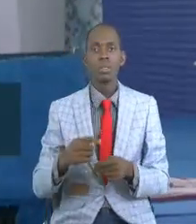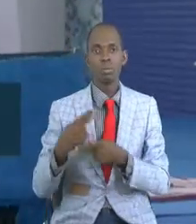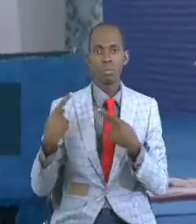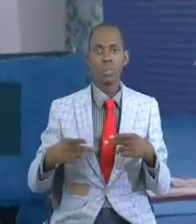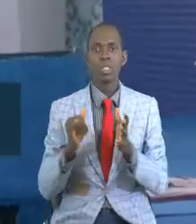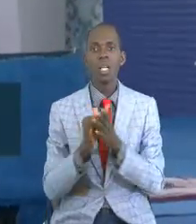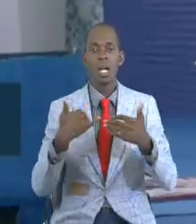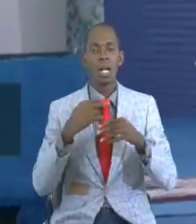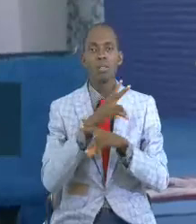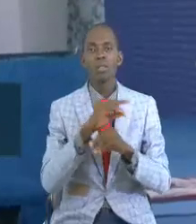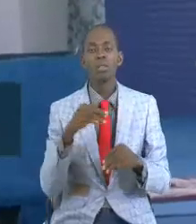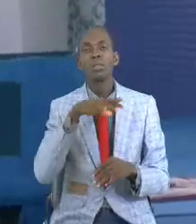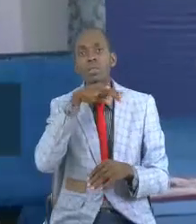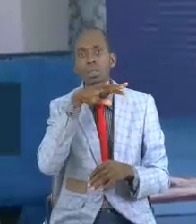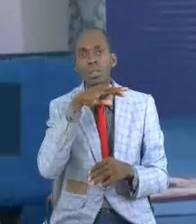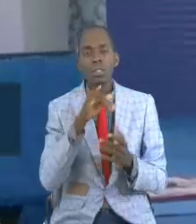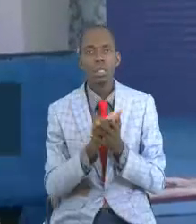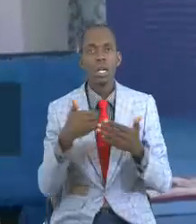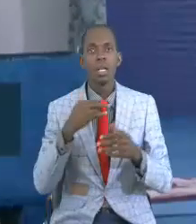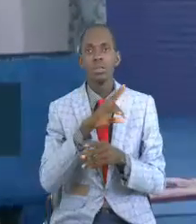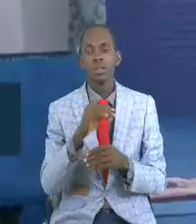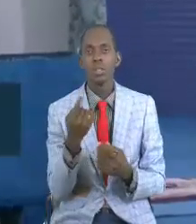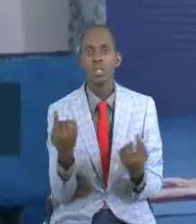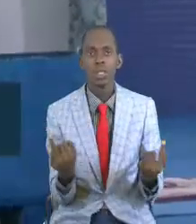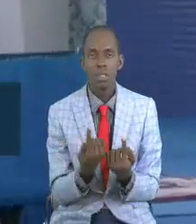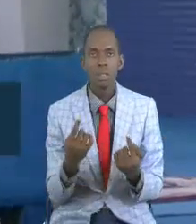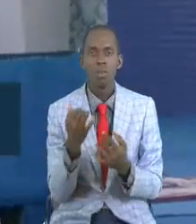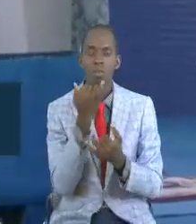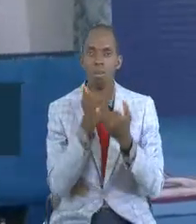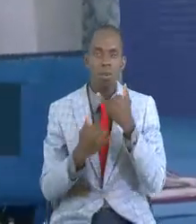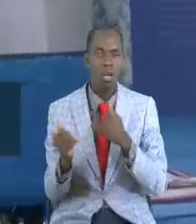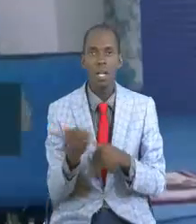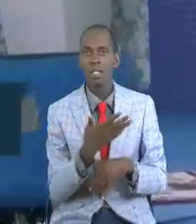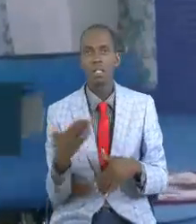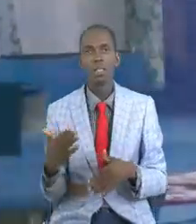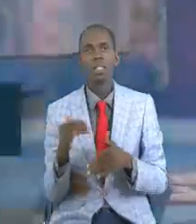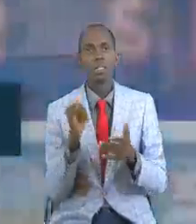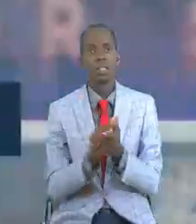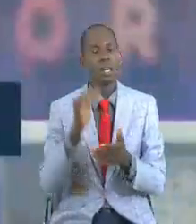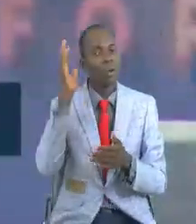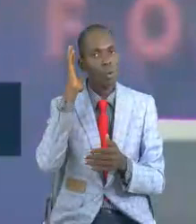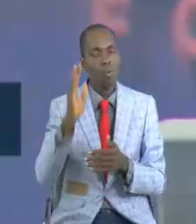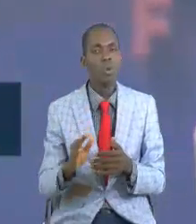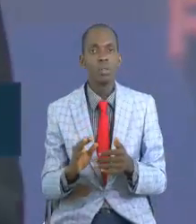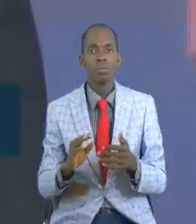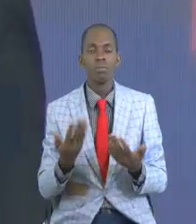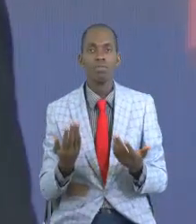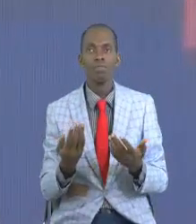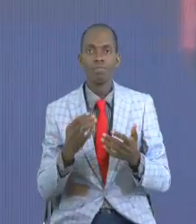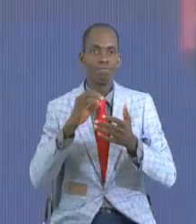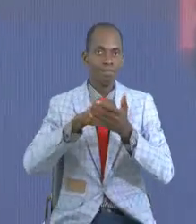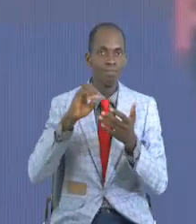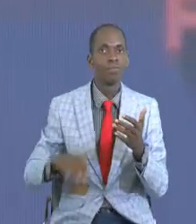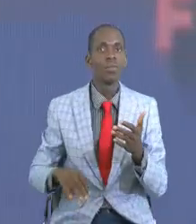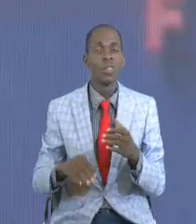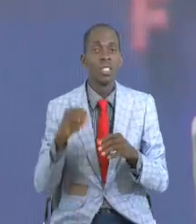no spot, that had no fault or anything that will disqualify him in ministering